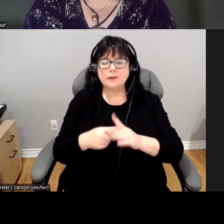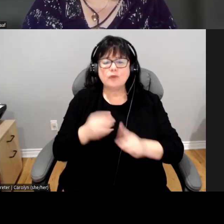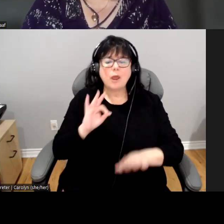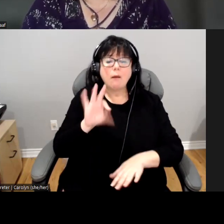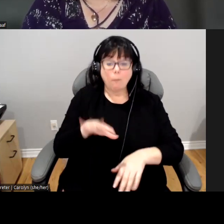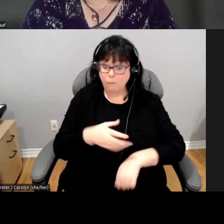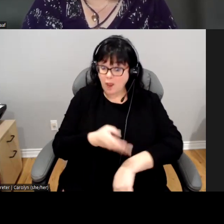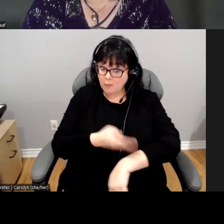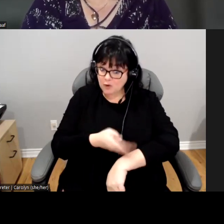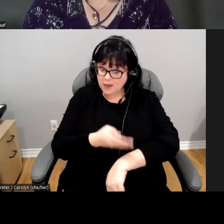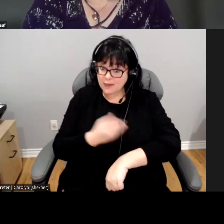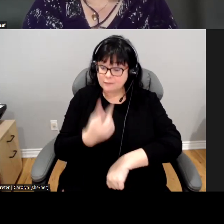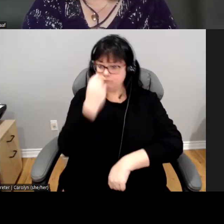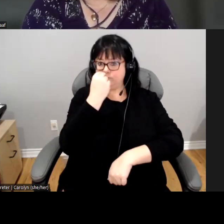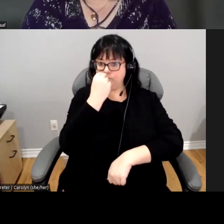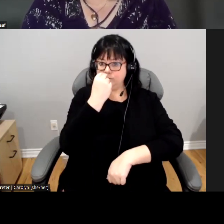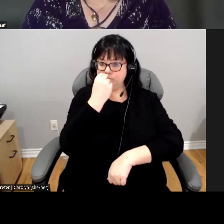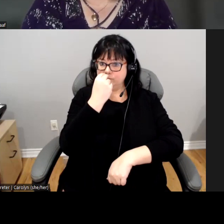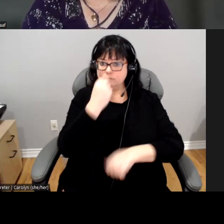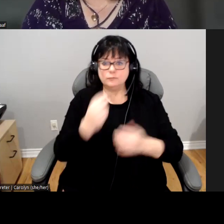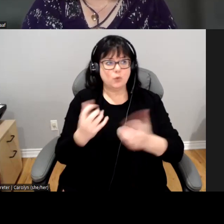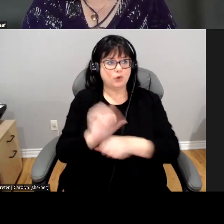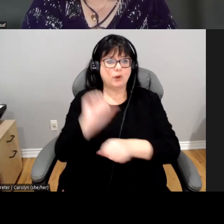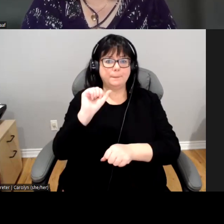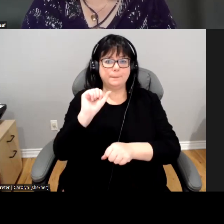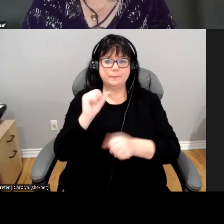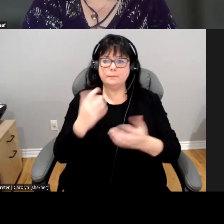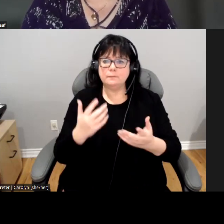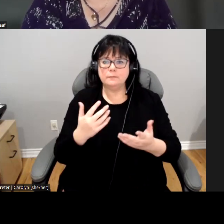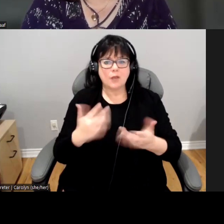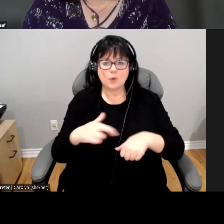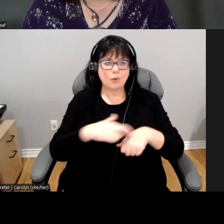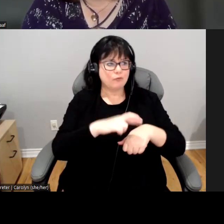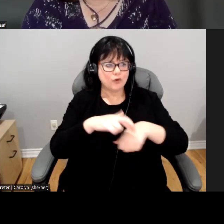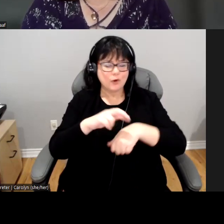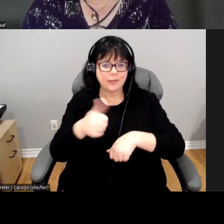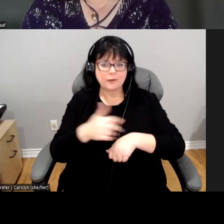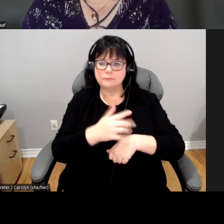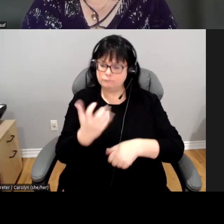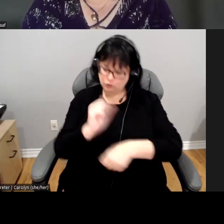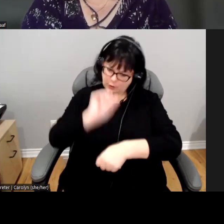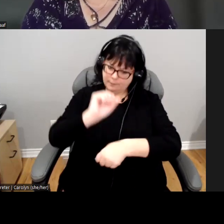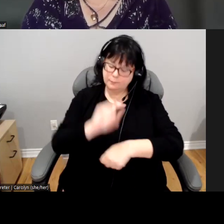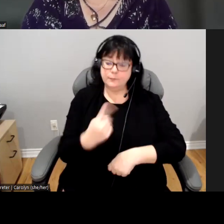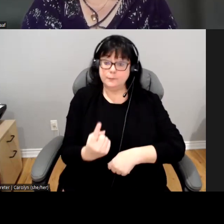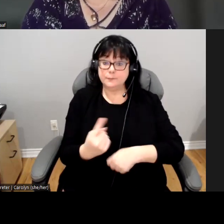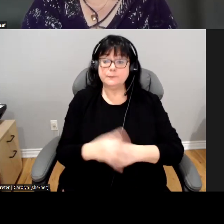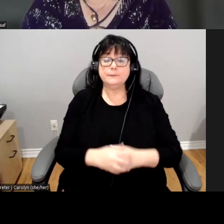anything like that, they're like, no, just help me get a job. Like, I'm here for a job. Don't refer me to anybody else. I just want to go get a job. And